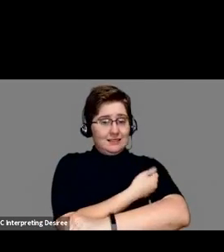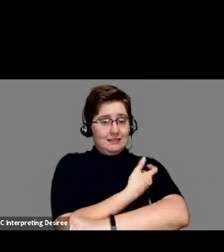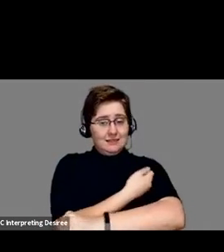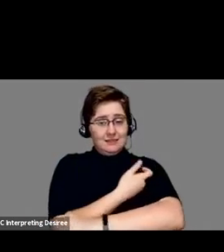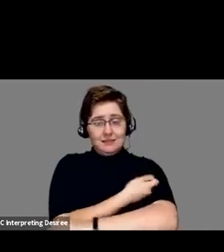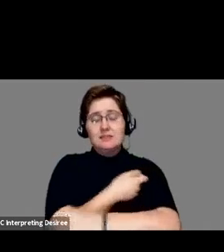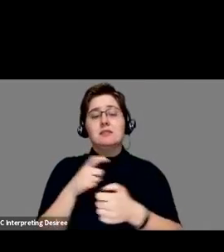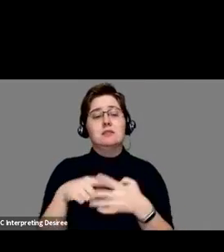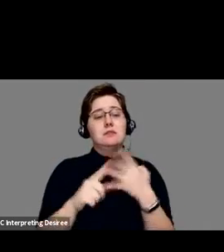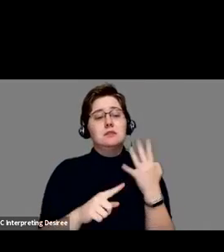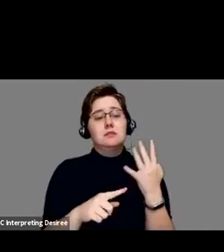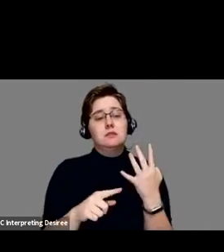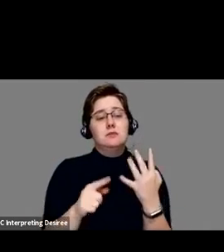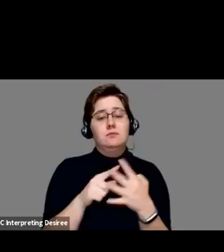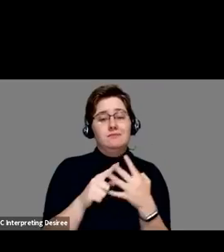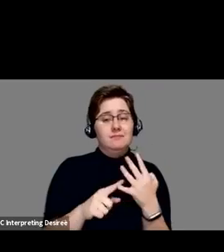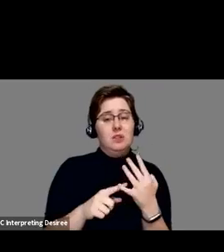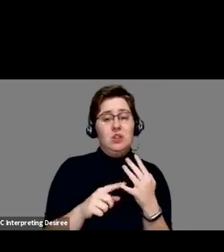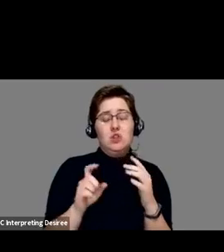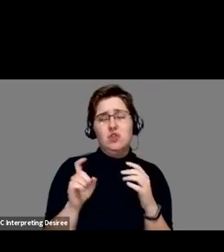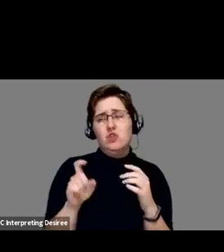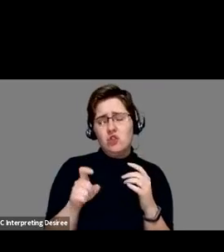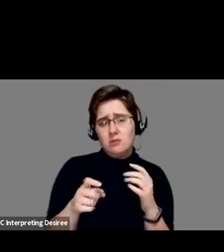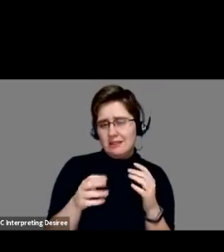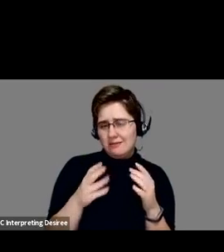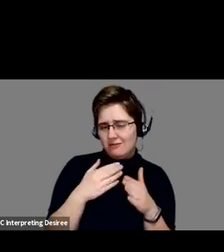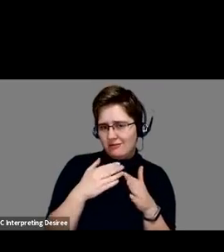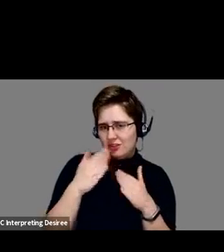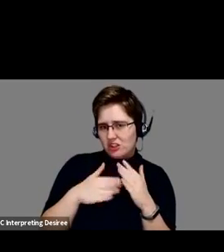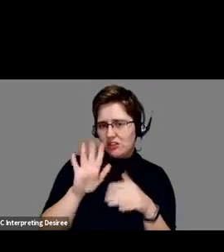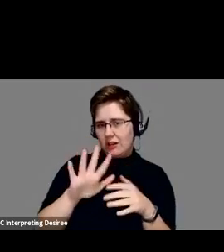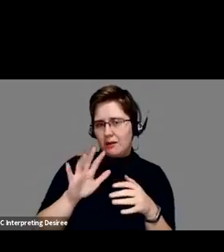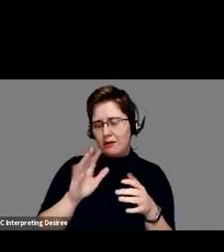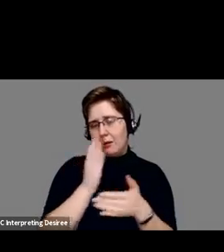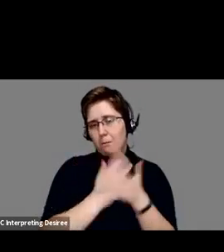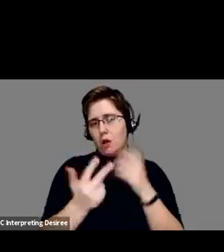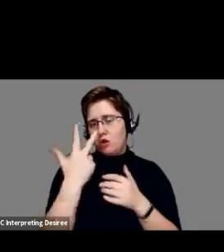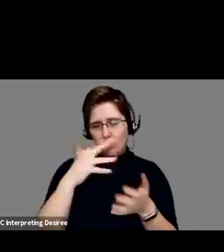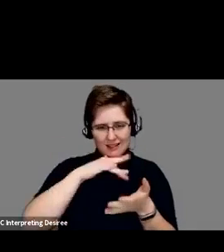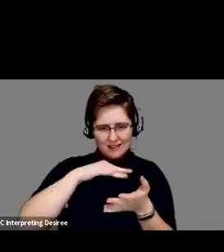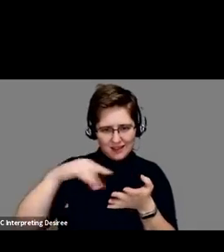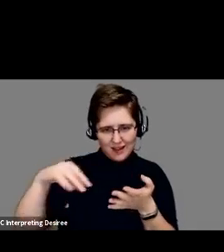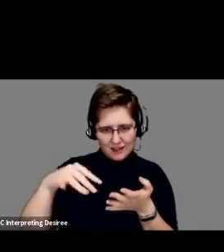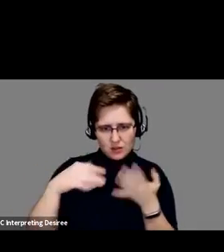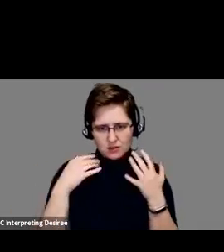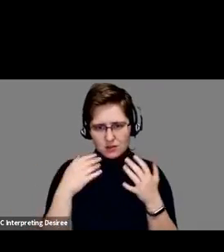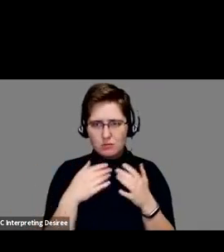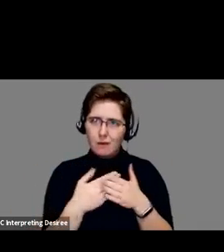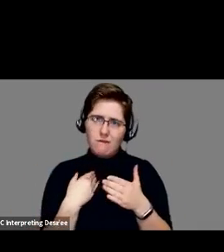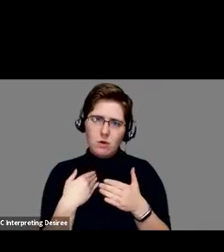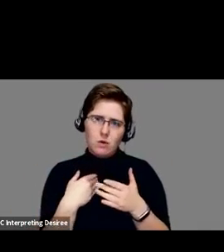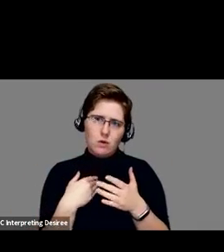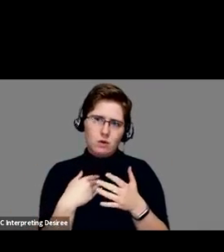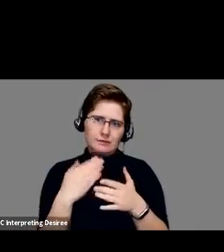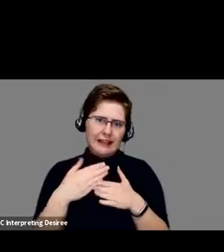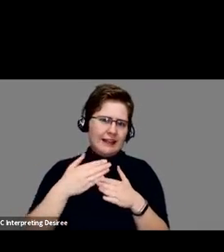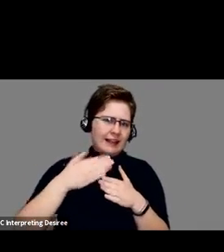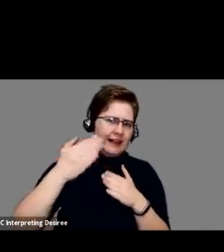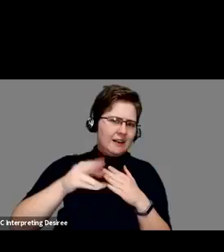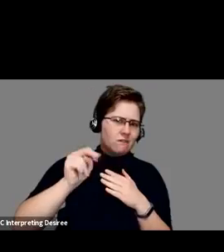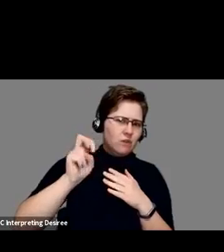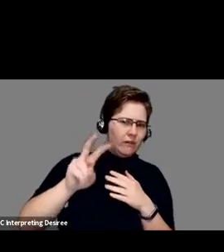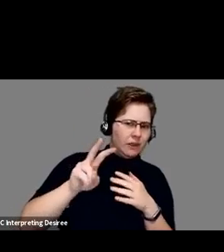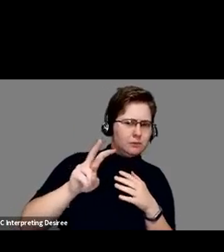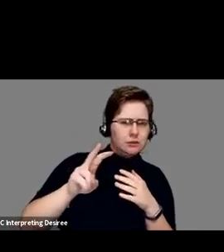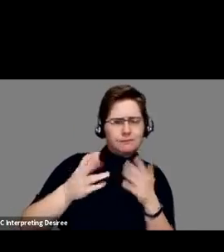that should be wrapping up their phase 3 studies by either the end of